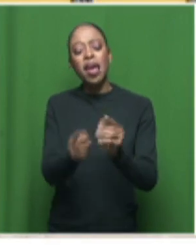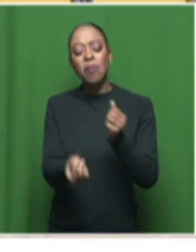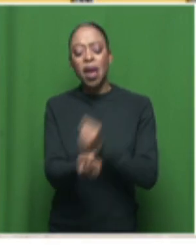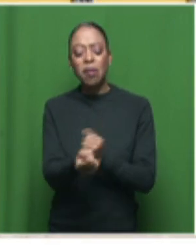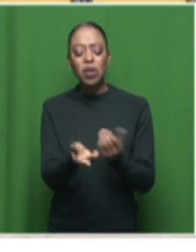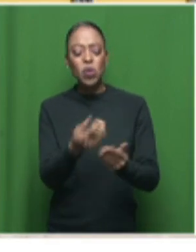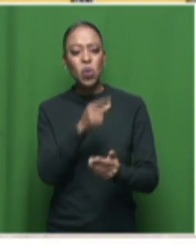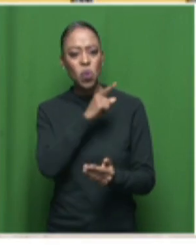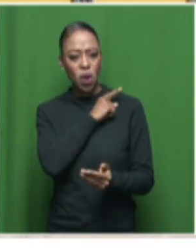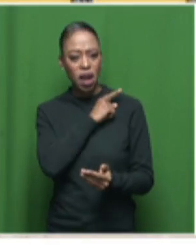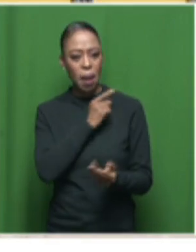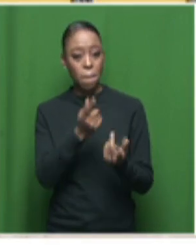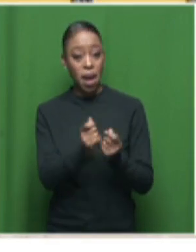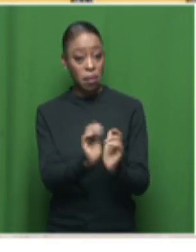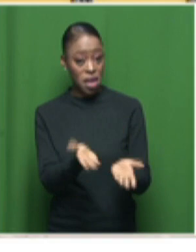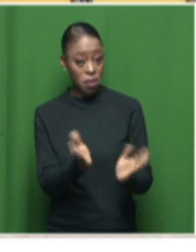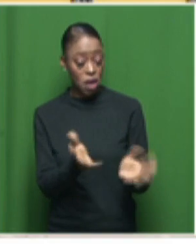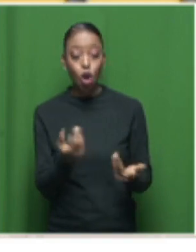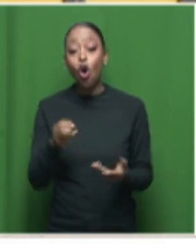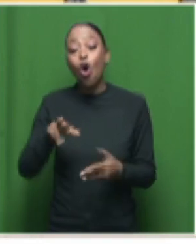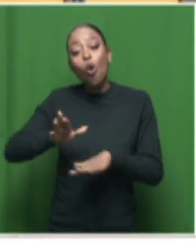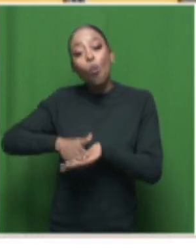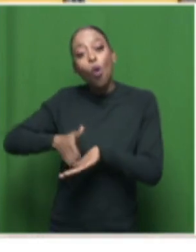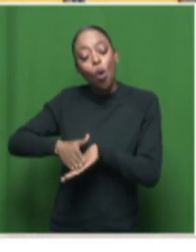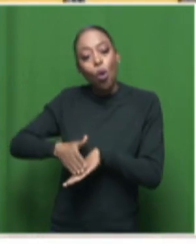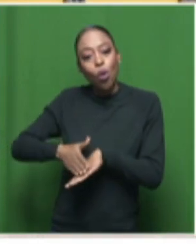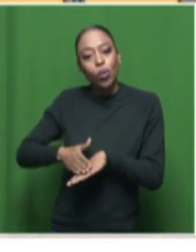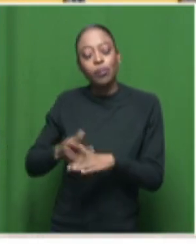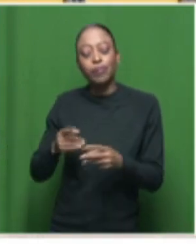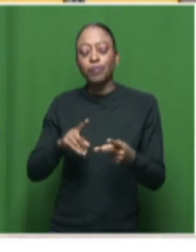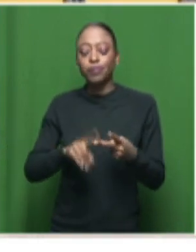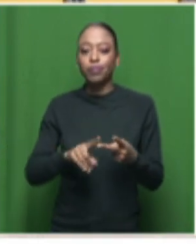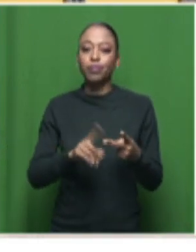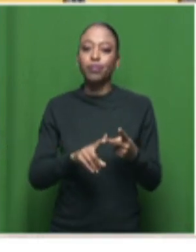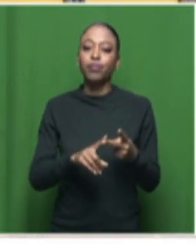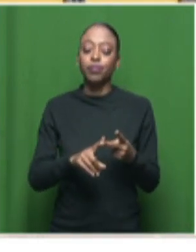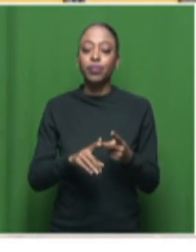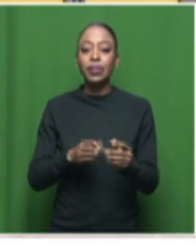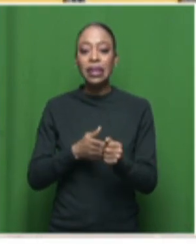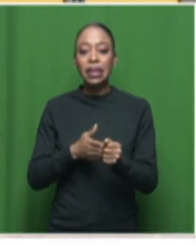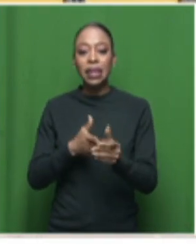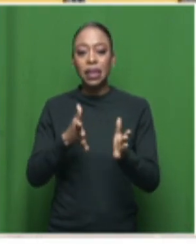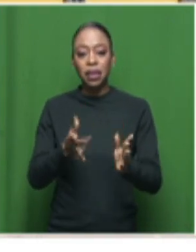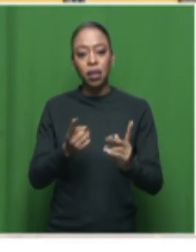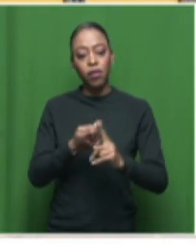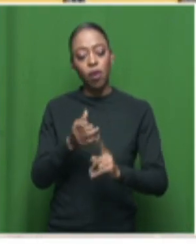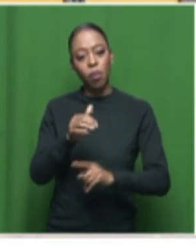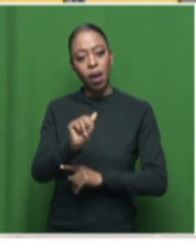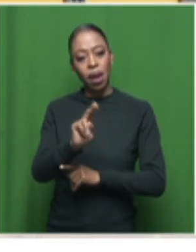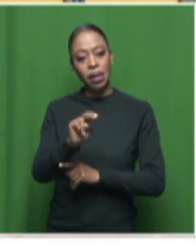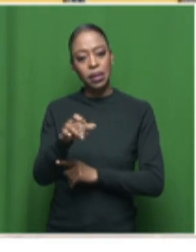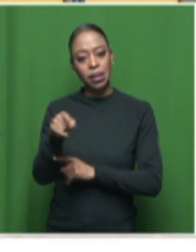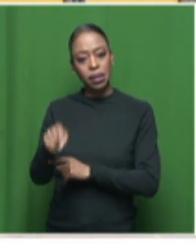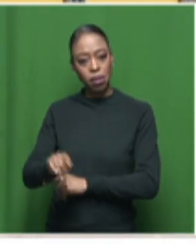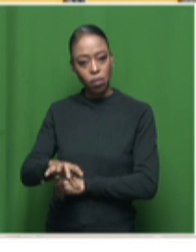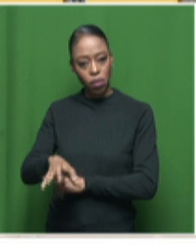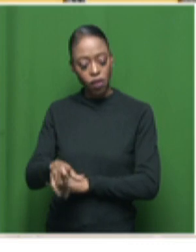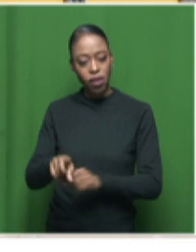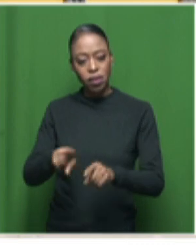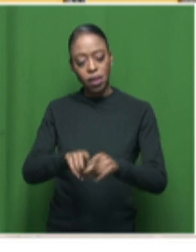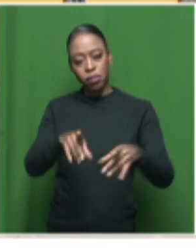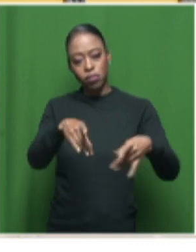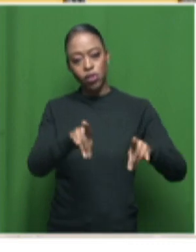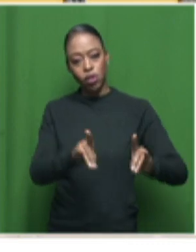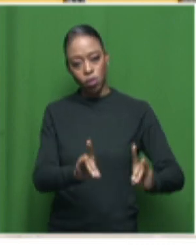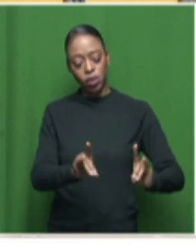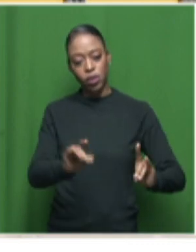than getting money from him? But also, we also expect leaders from the ANC in the province, including the chairperson